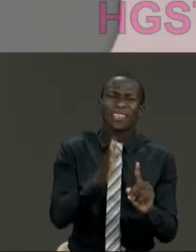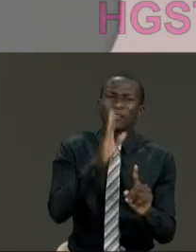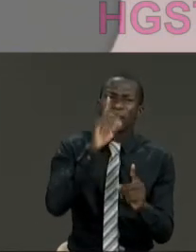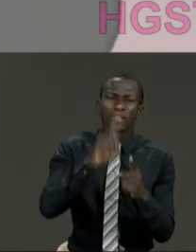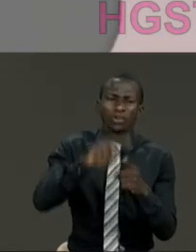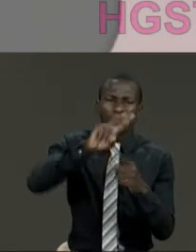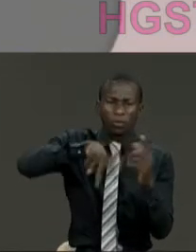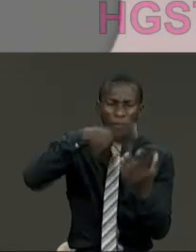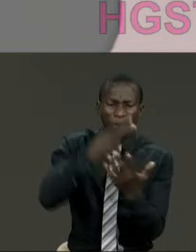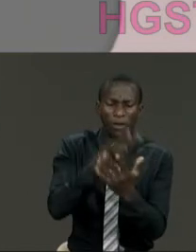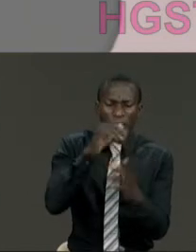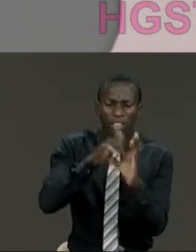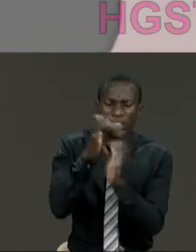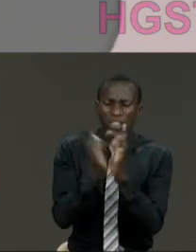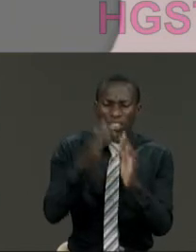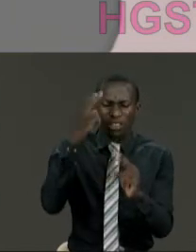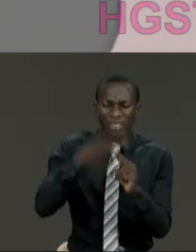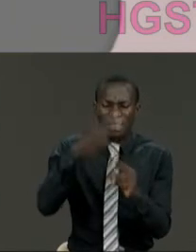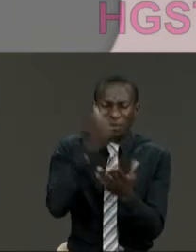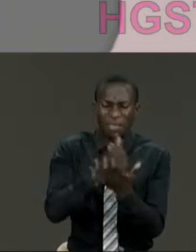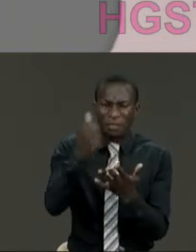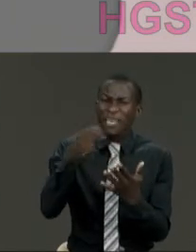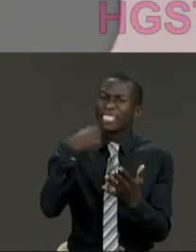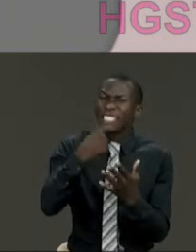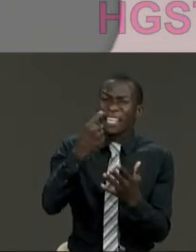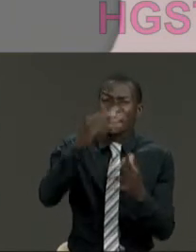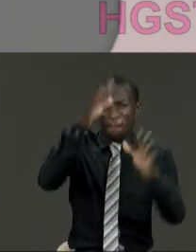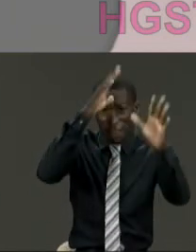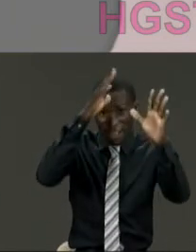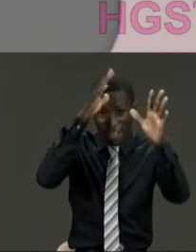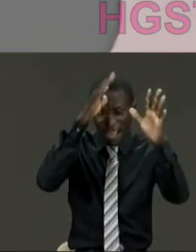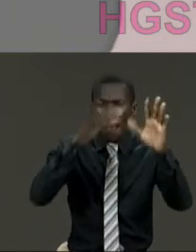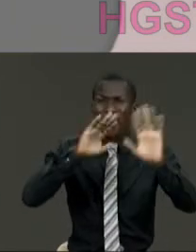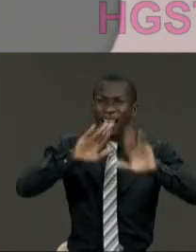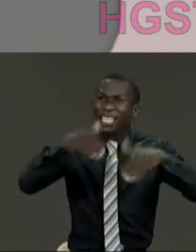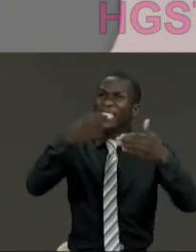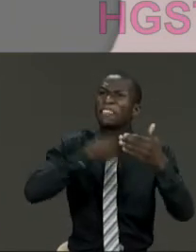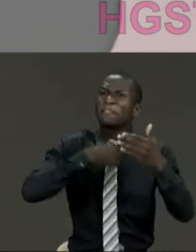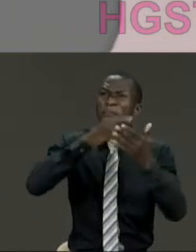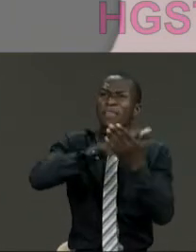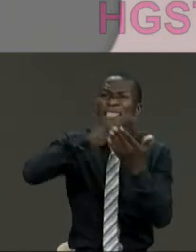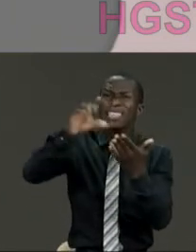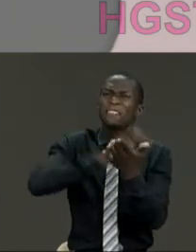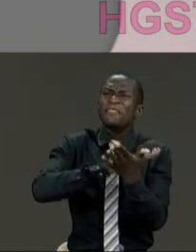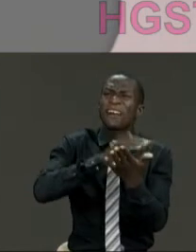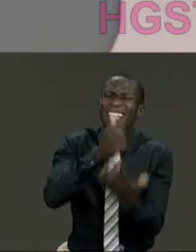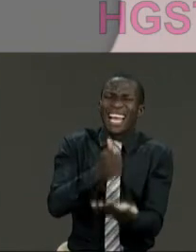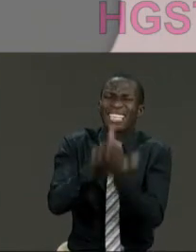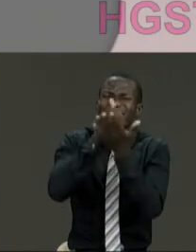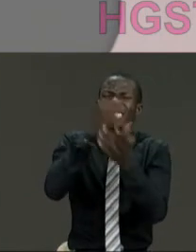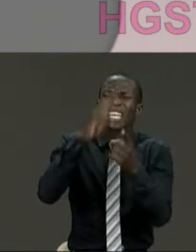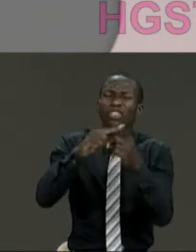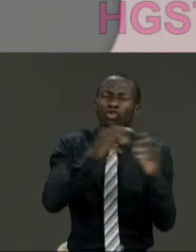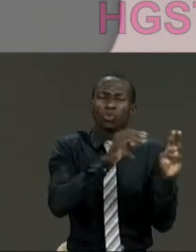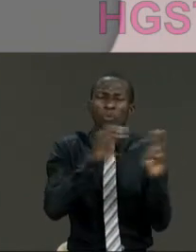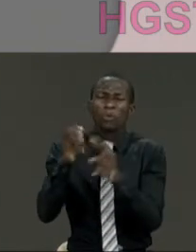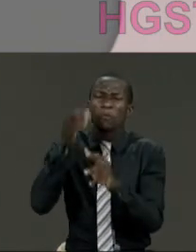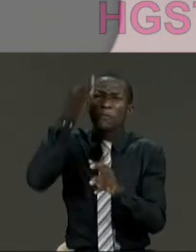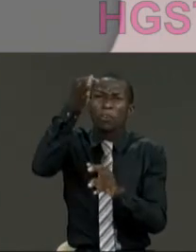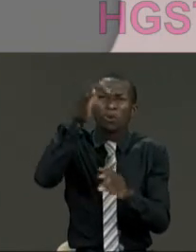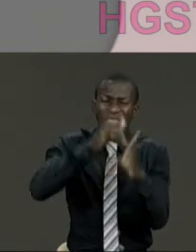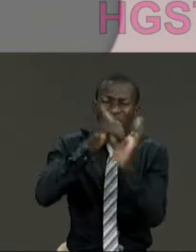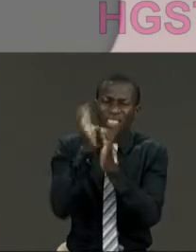name. Amen. Say, Father, give me divine assistance to move forward in the name of